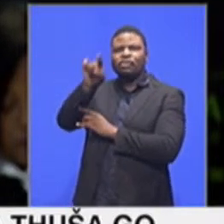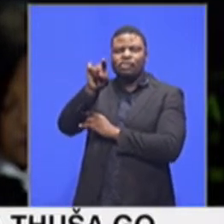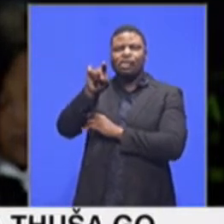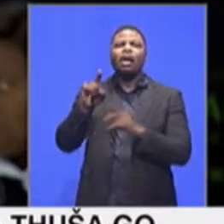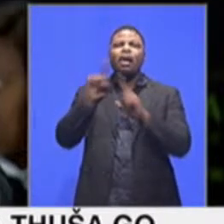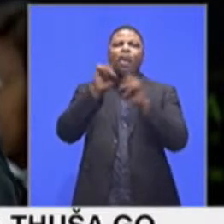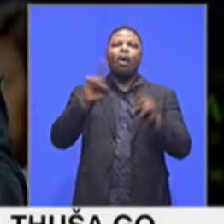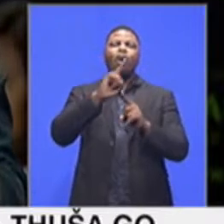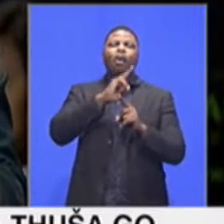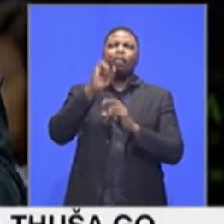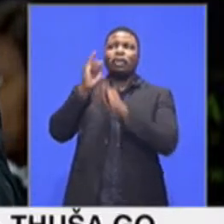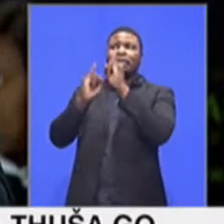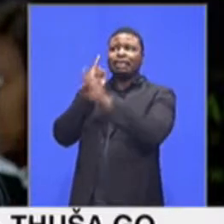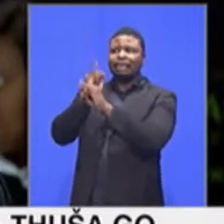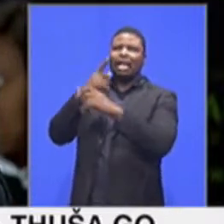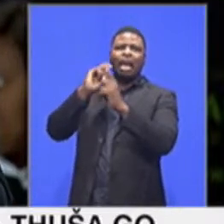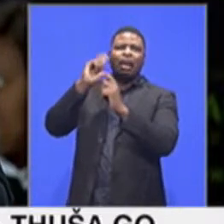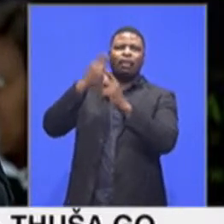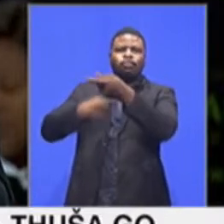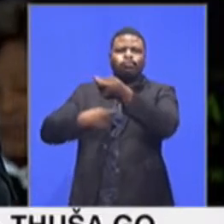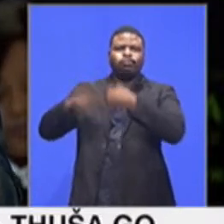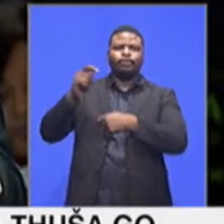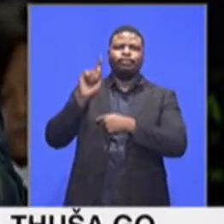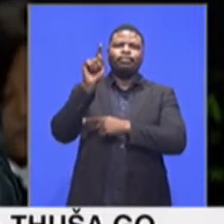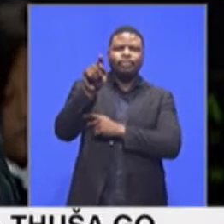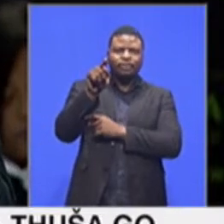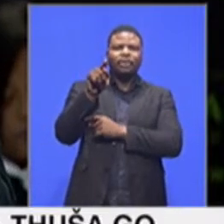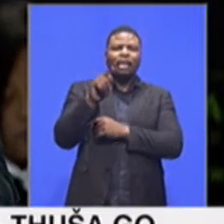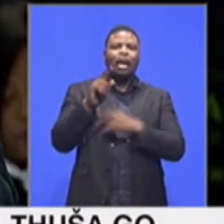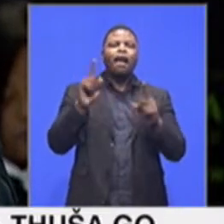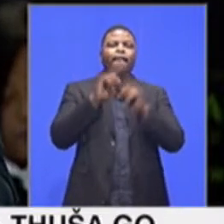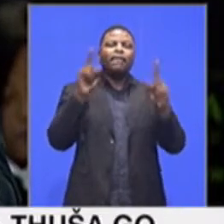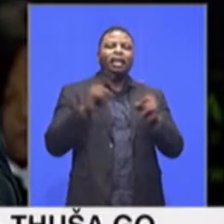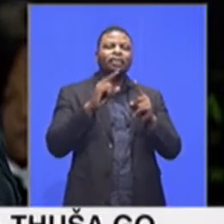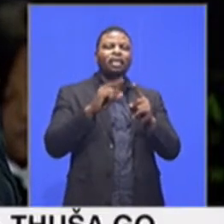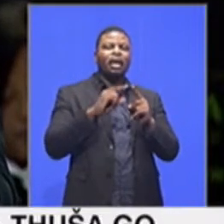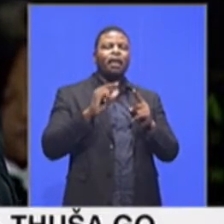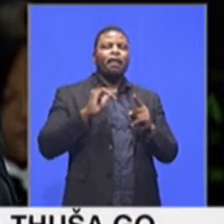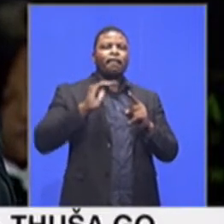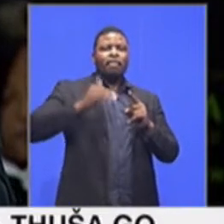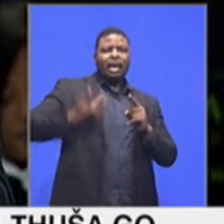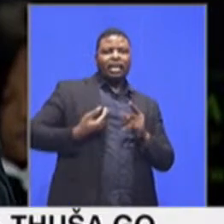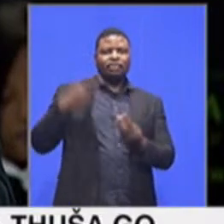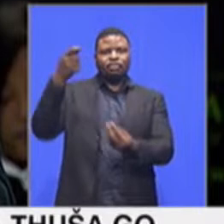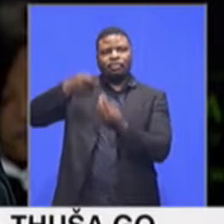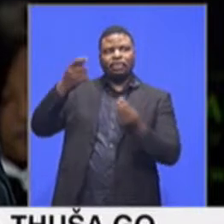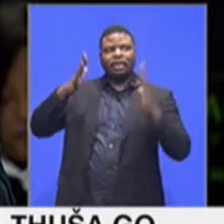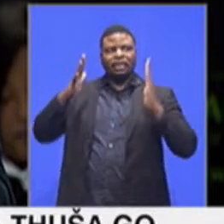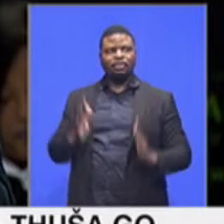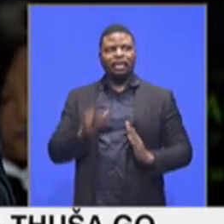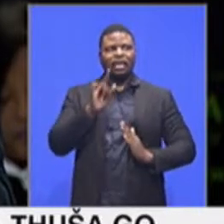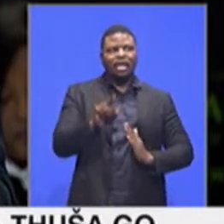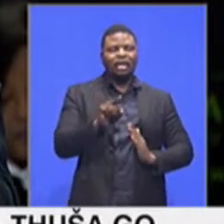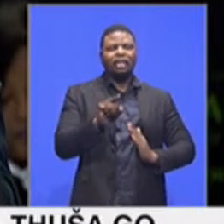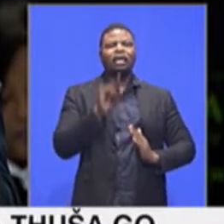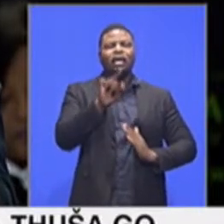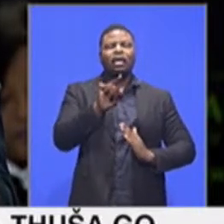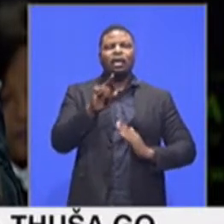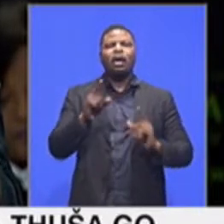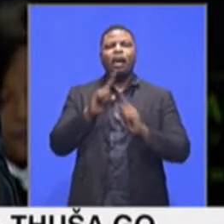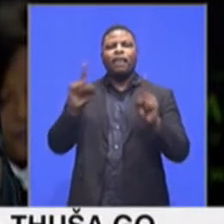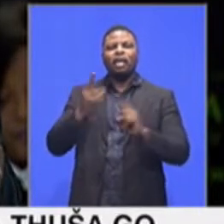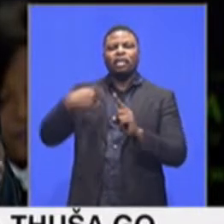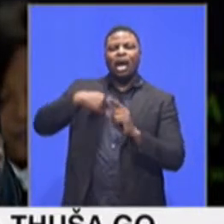lower value-added tax estimate. Madam Speaker, our country is reaping the benefits of more efficient